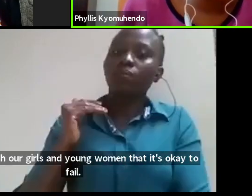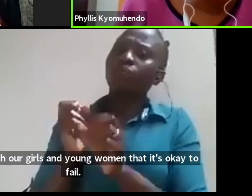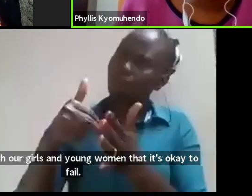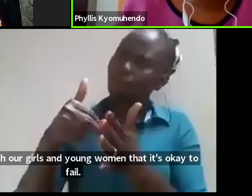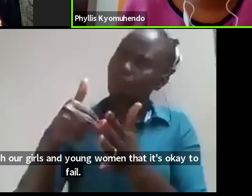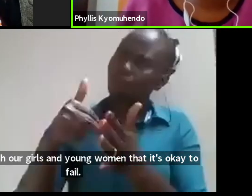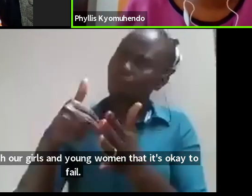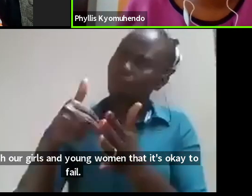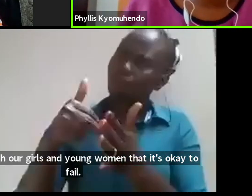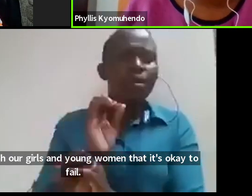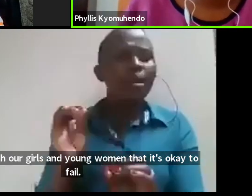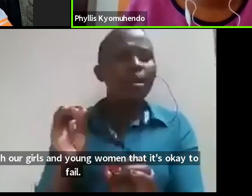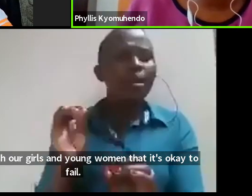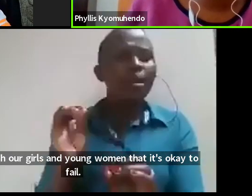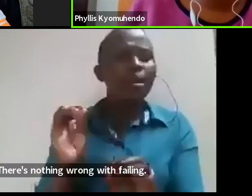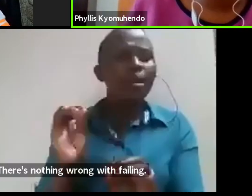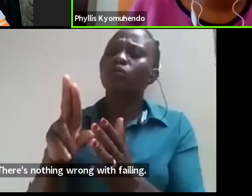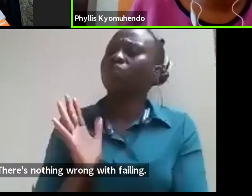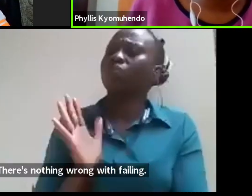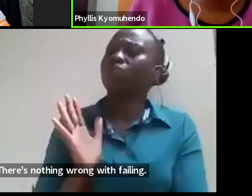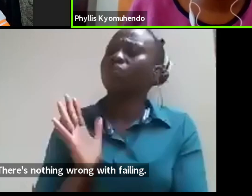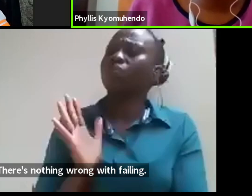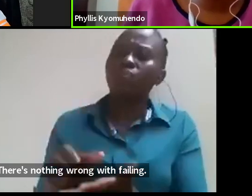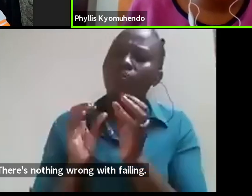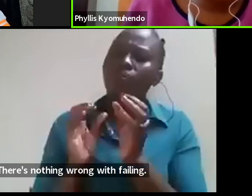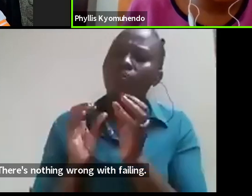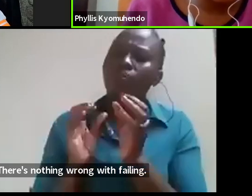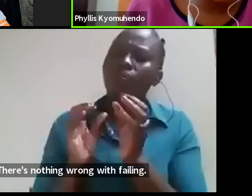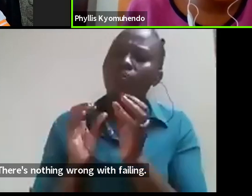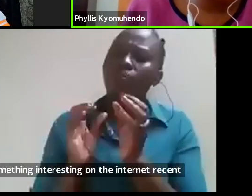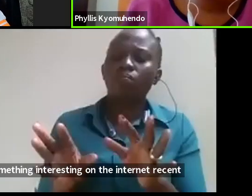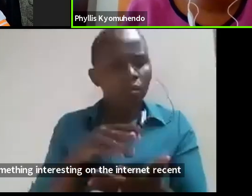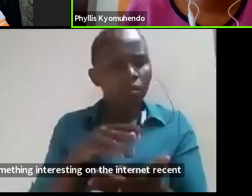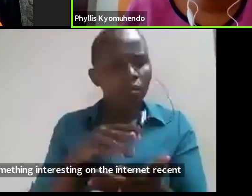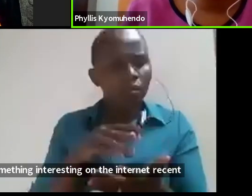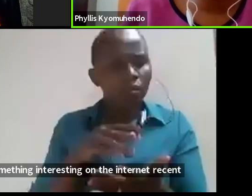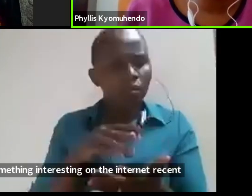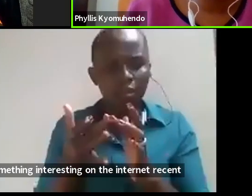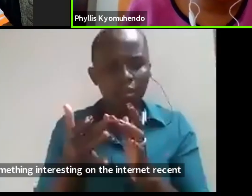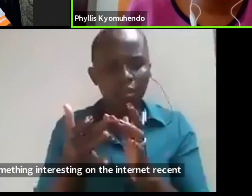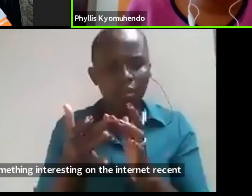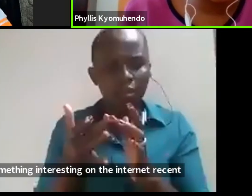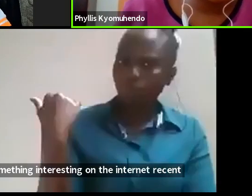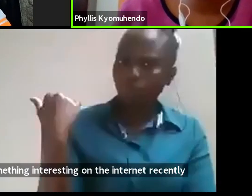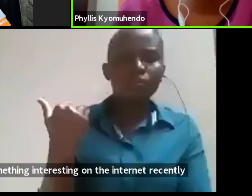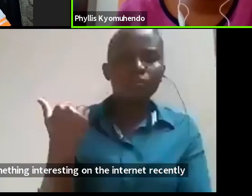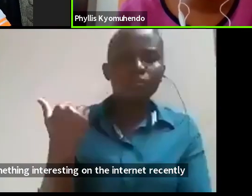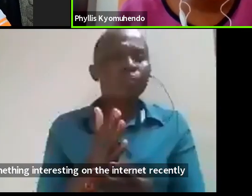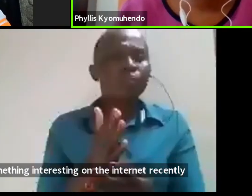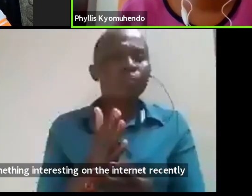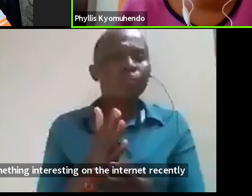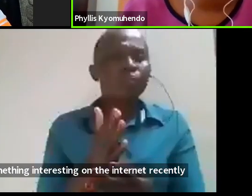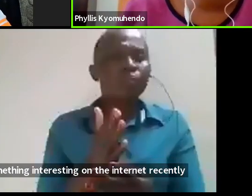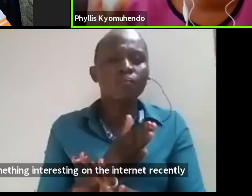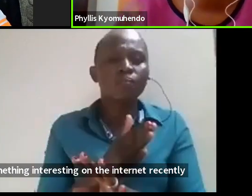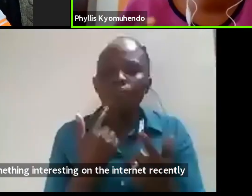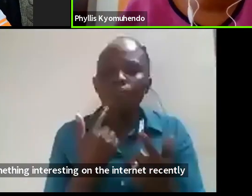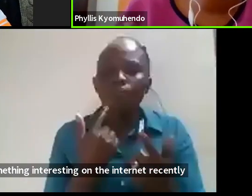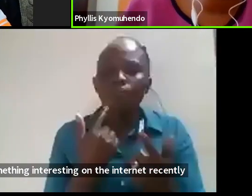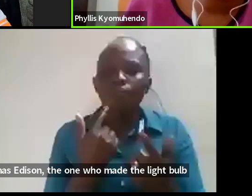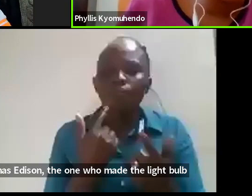failing. I read something interesting on the internet recently that Thomas Edison, the one who made the light bulb, actually